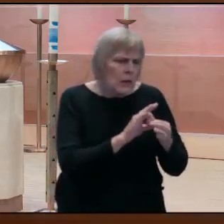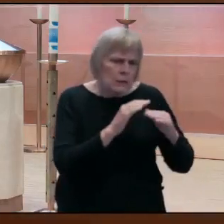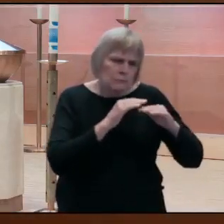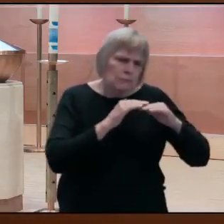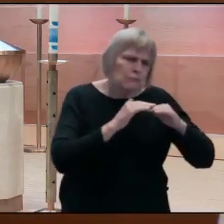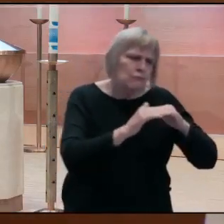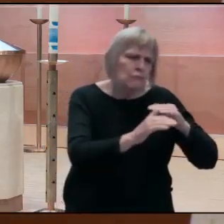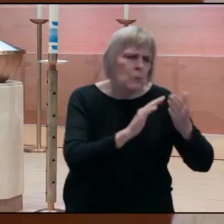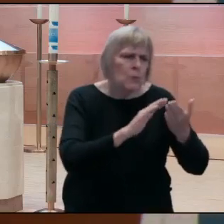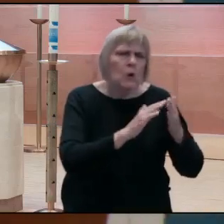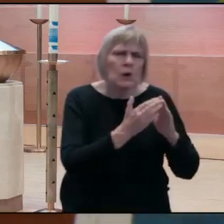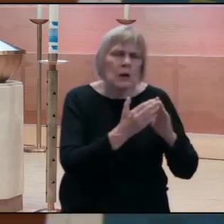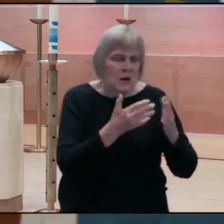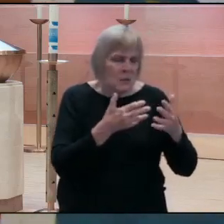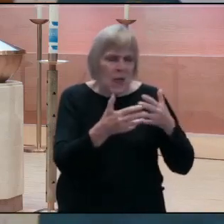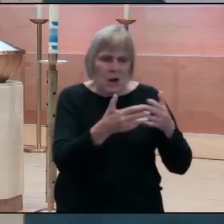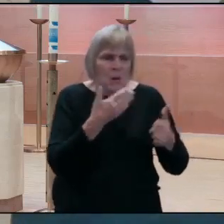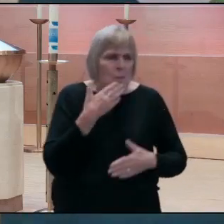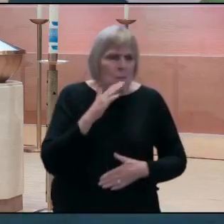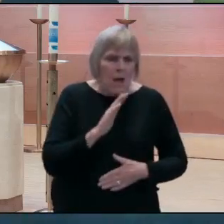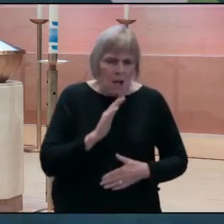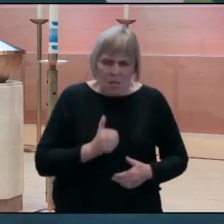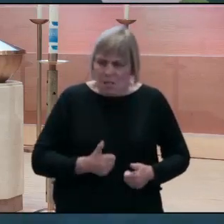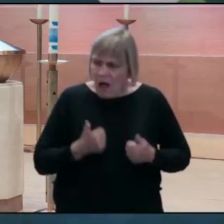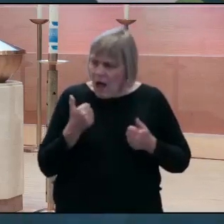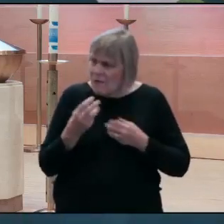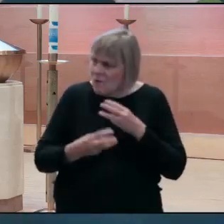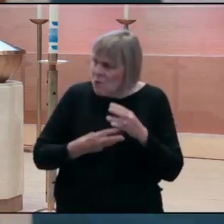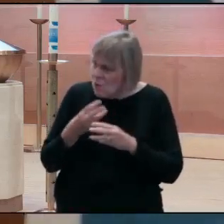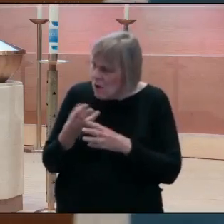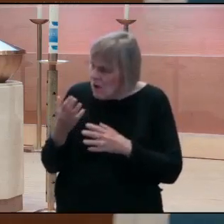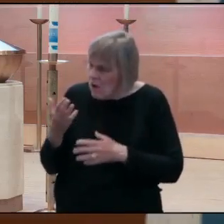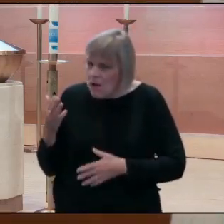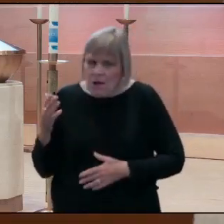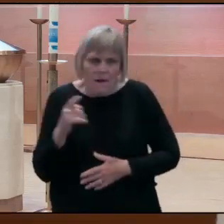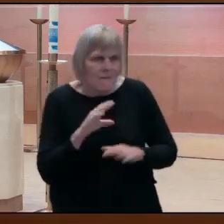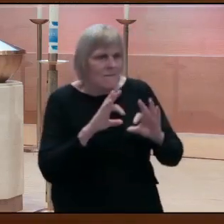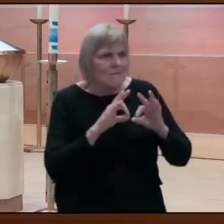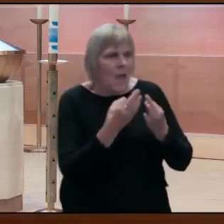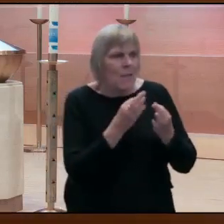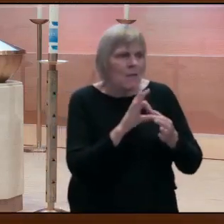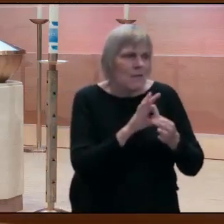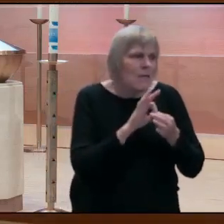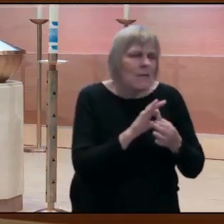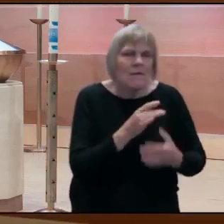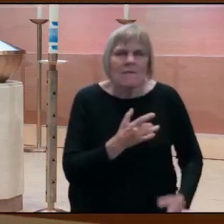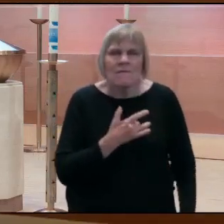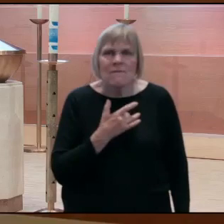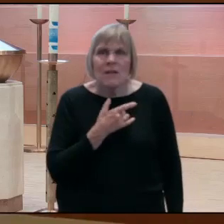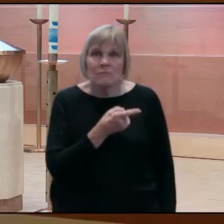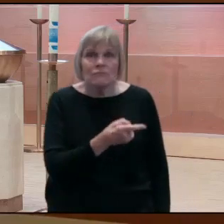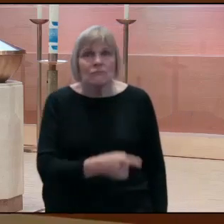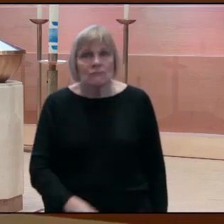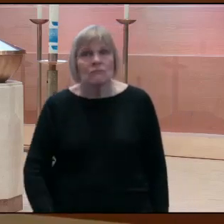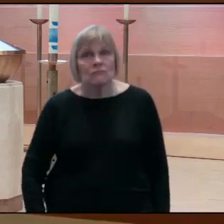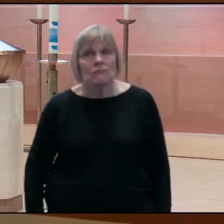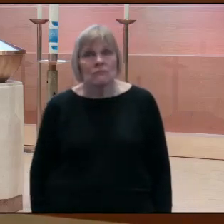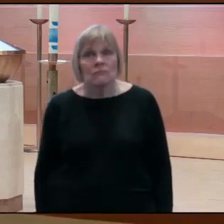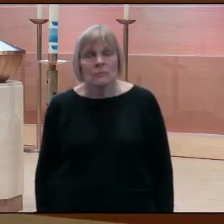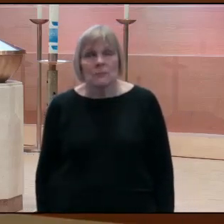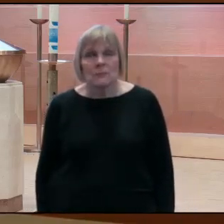stability and community. Like, no matter how bad the outside world got, you always knew you had unity and community there.